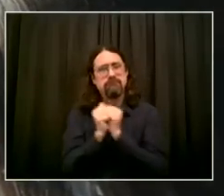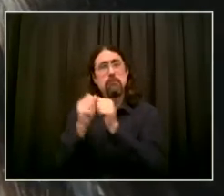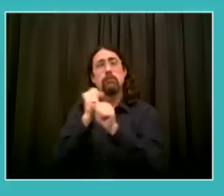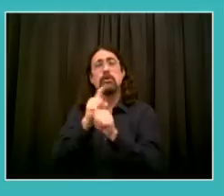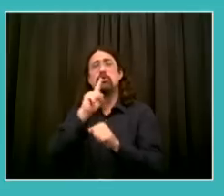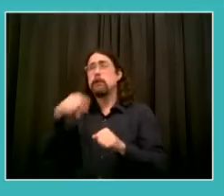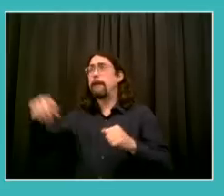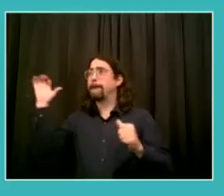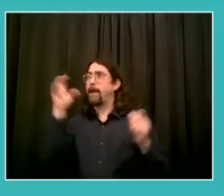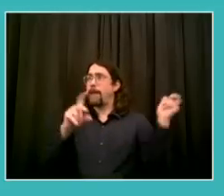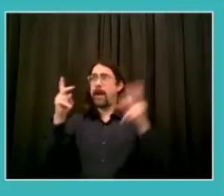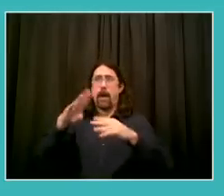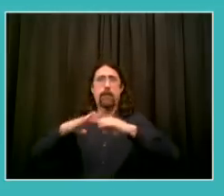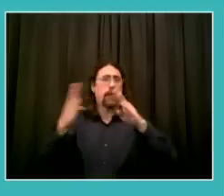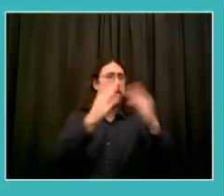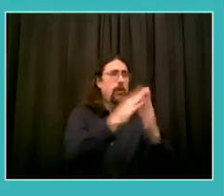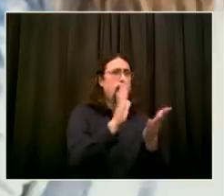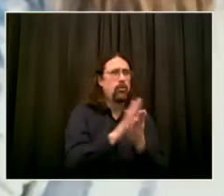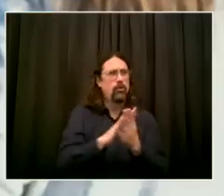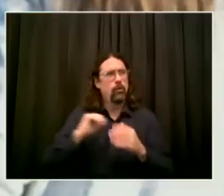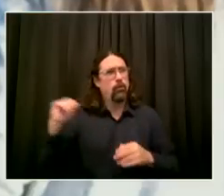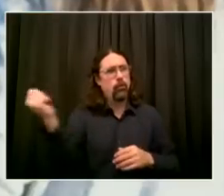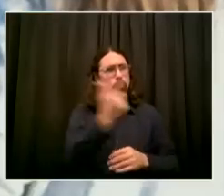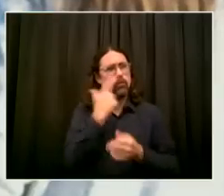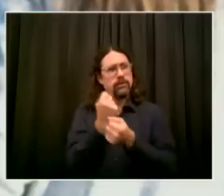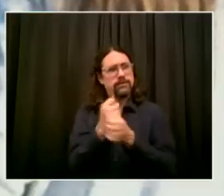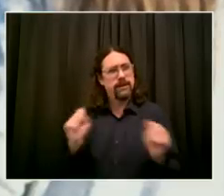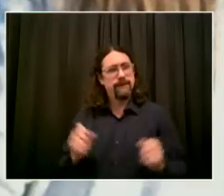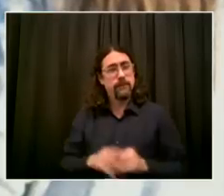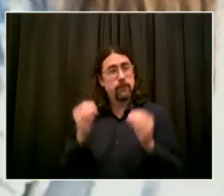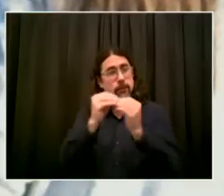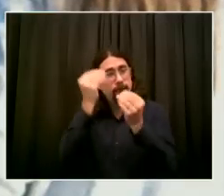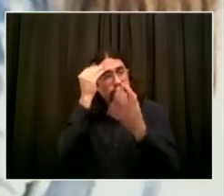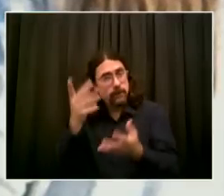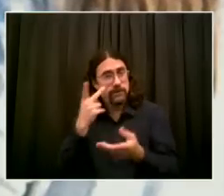is safe. For more information, visit